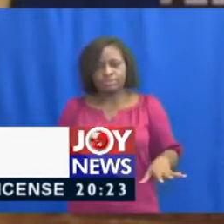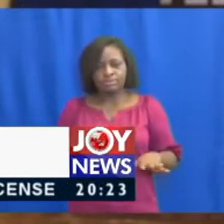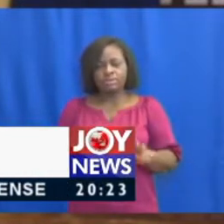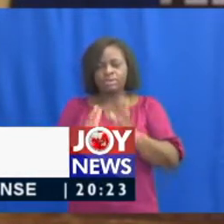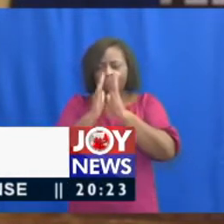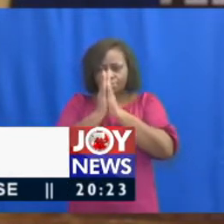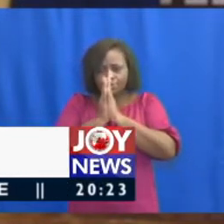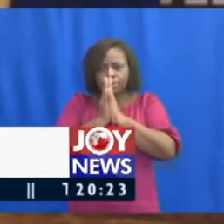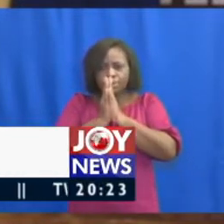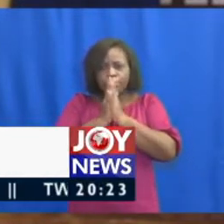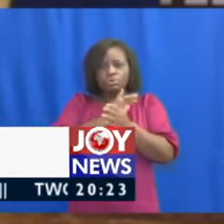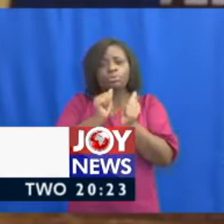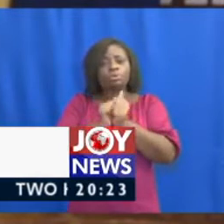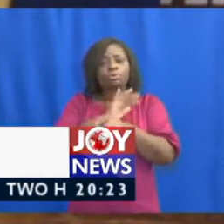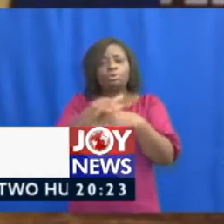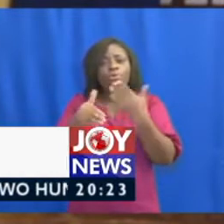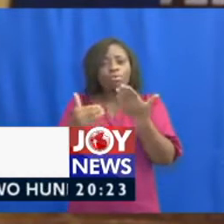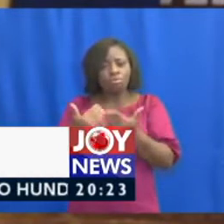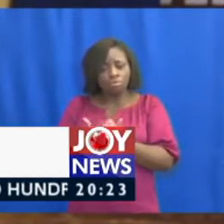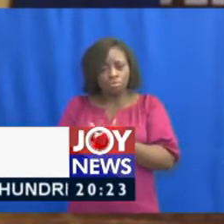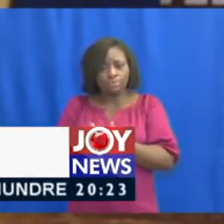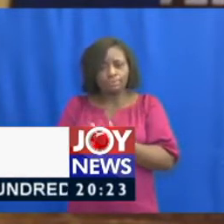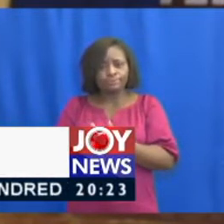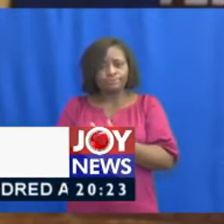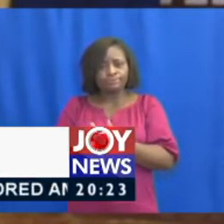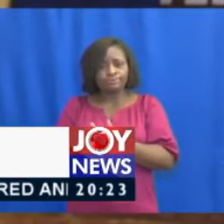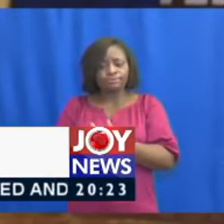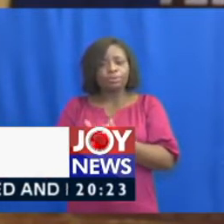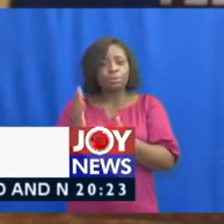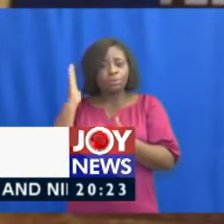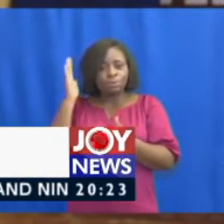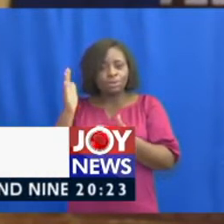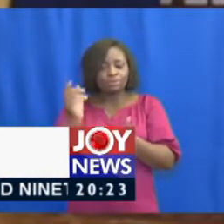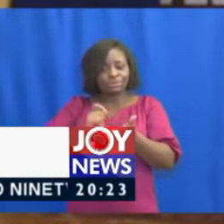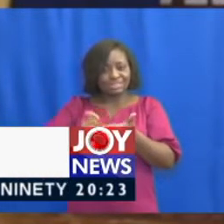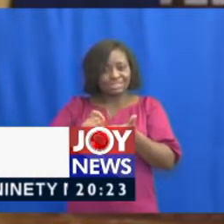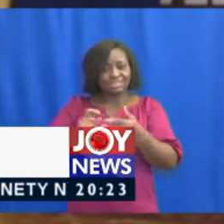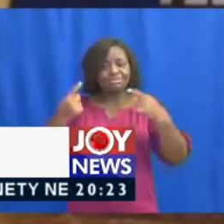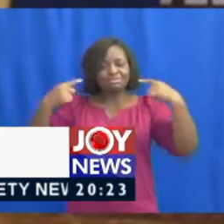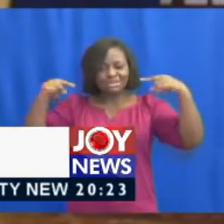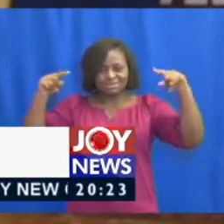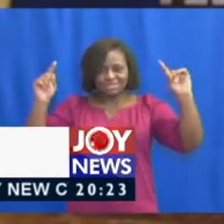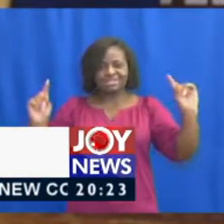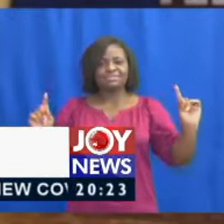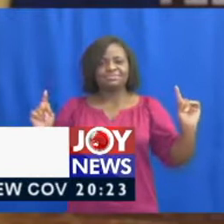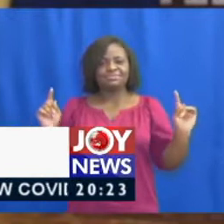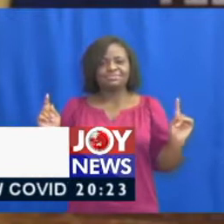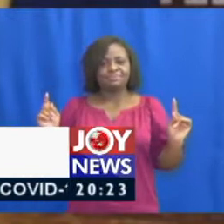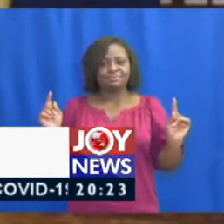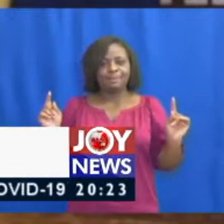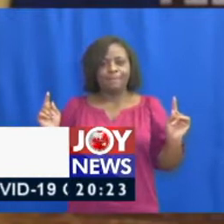by bo a tawinina echi. The one each chat in Sahano fair fair fair.